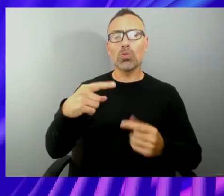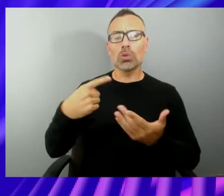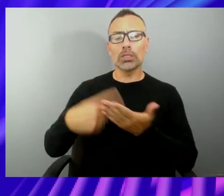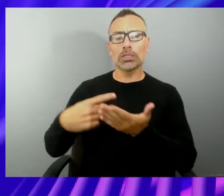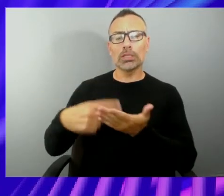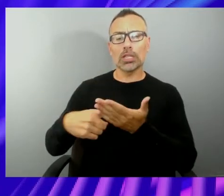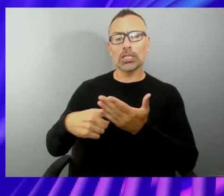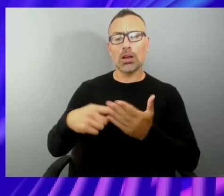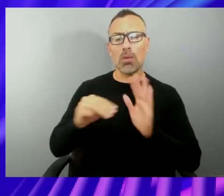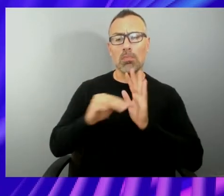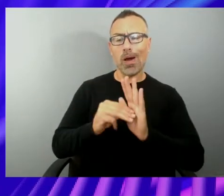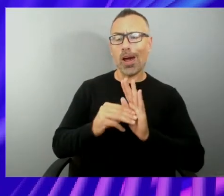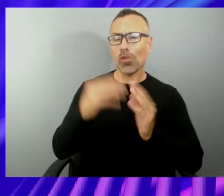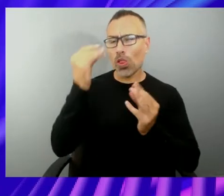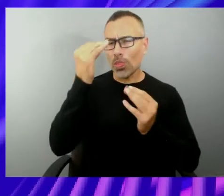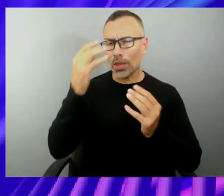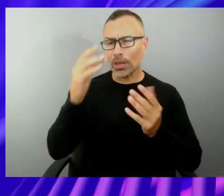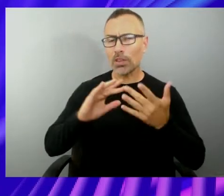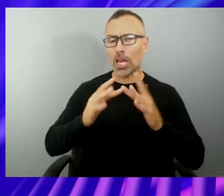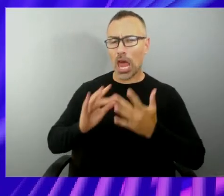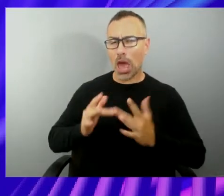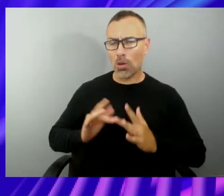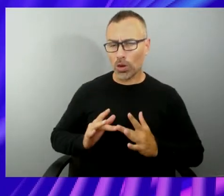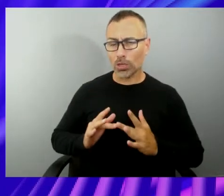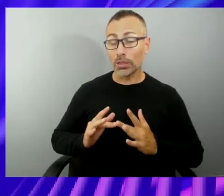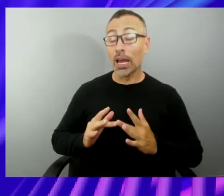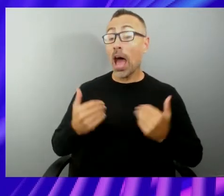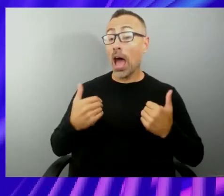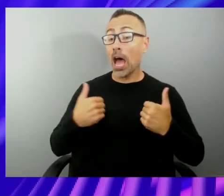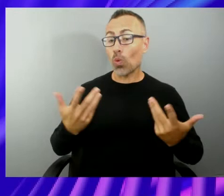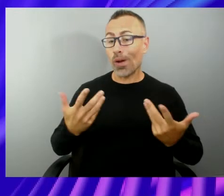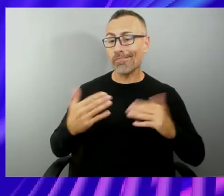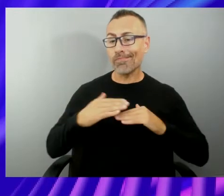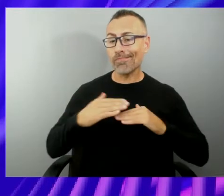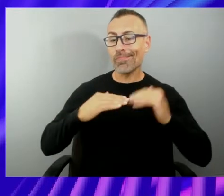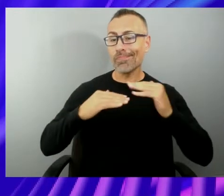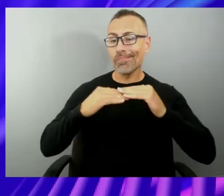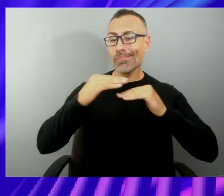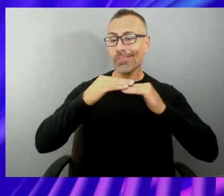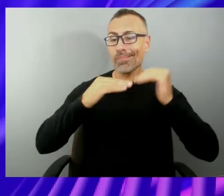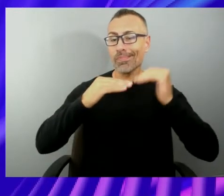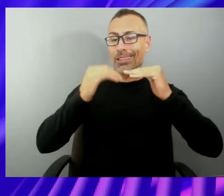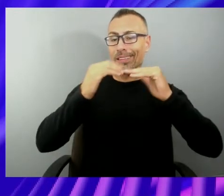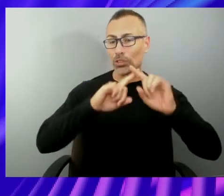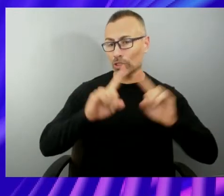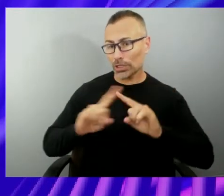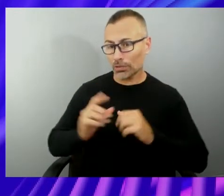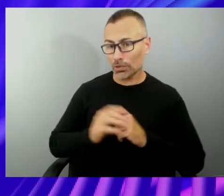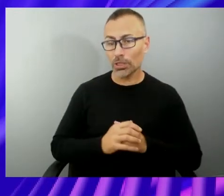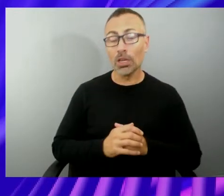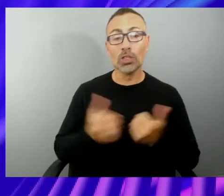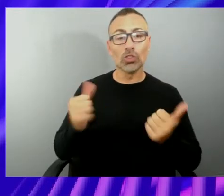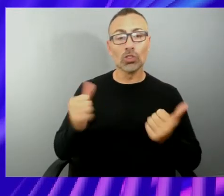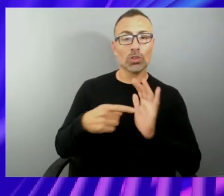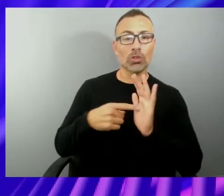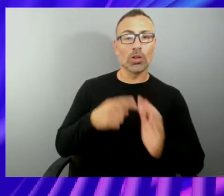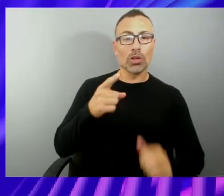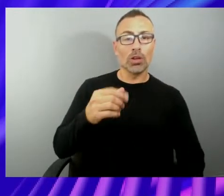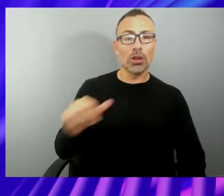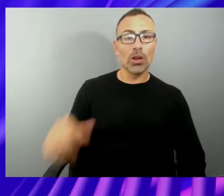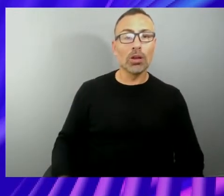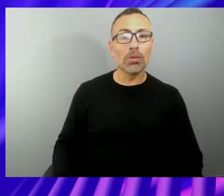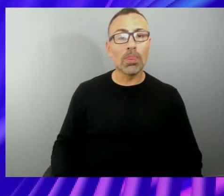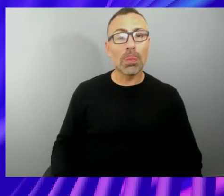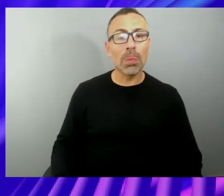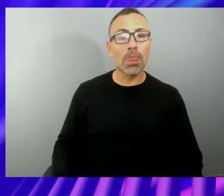right? Which has different layers, right? So that's what we are trying to showcase over here is this layer 1 and layer